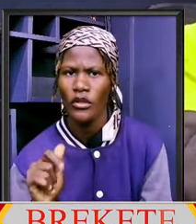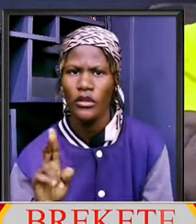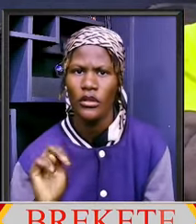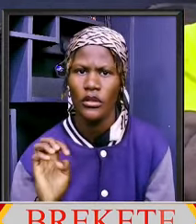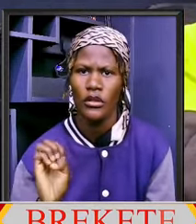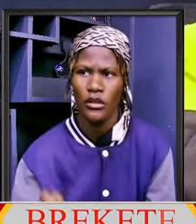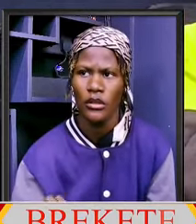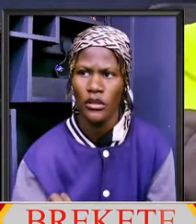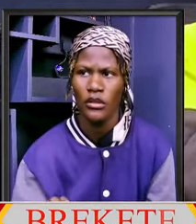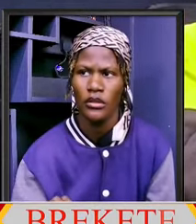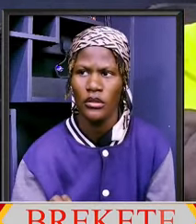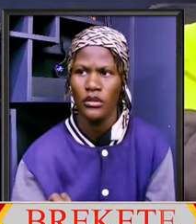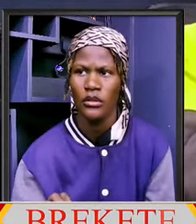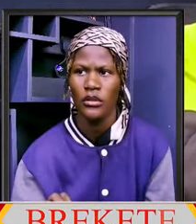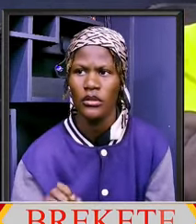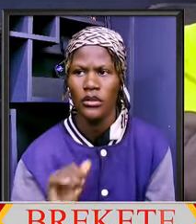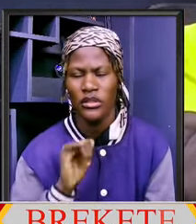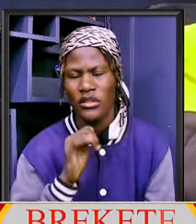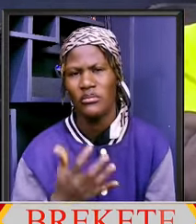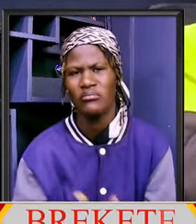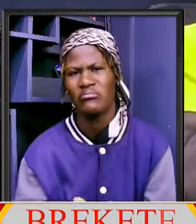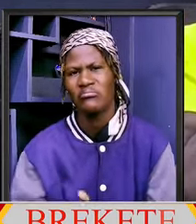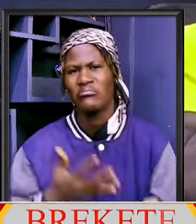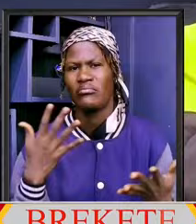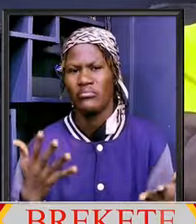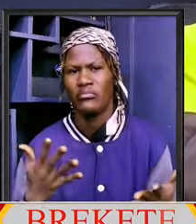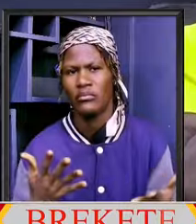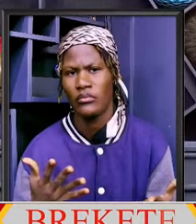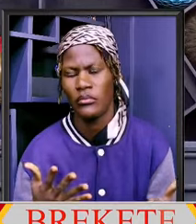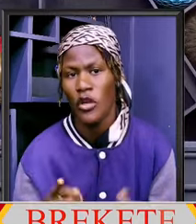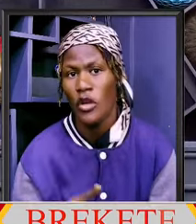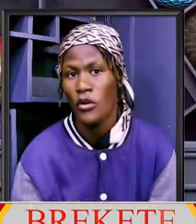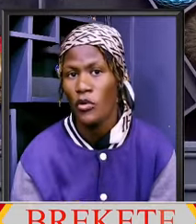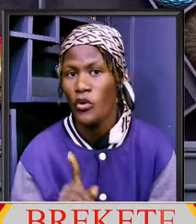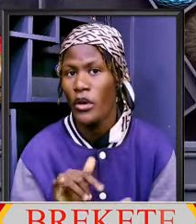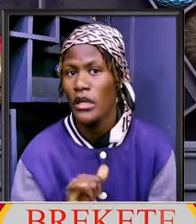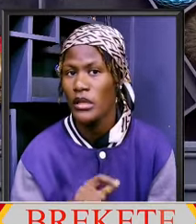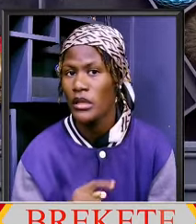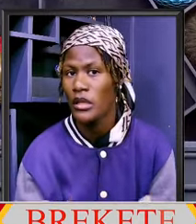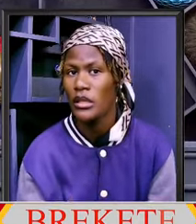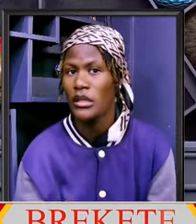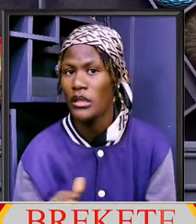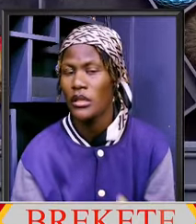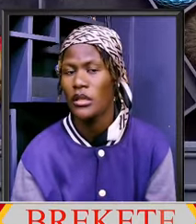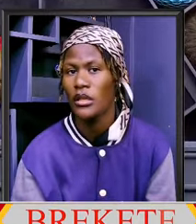that 140 go don't increase now. Yes. But one thing where I go assure you.